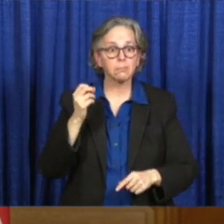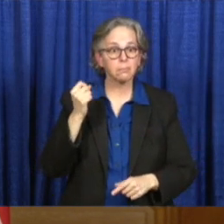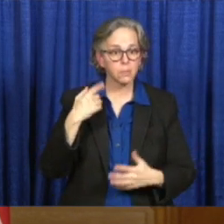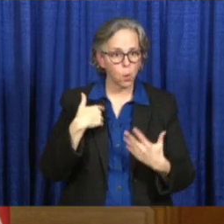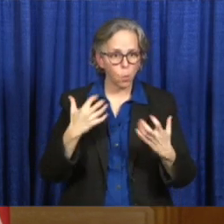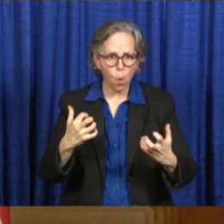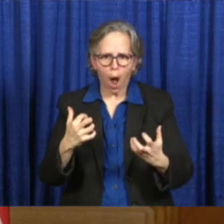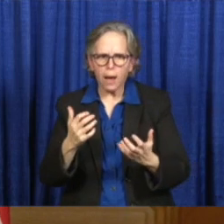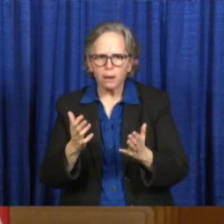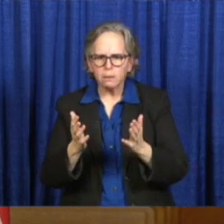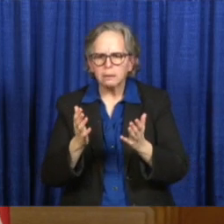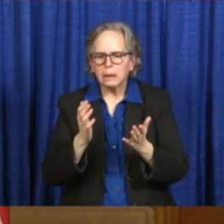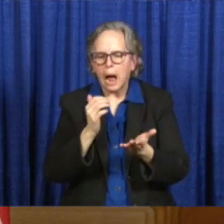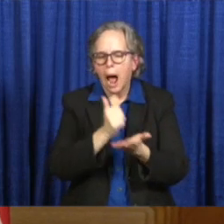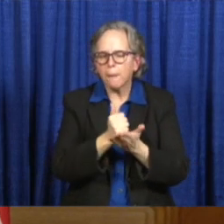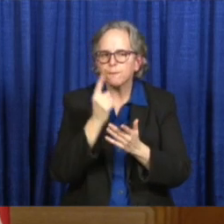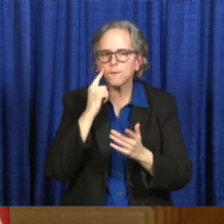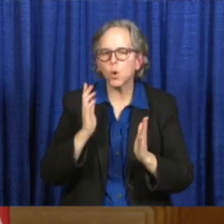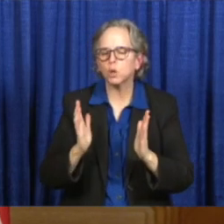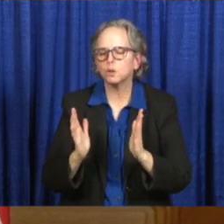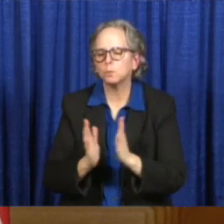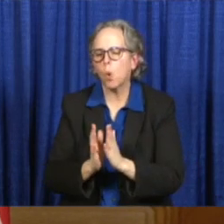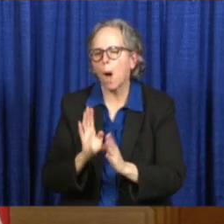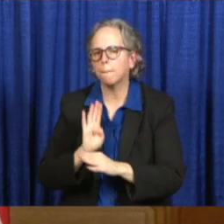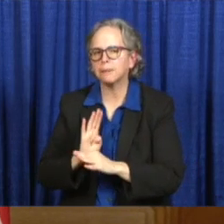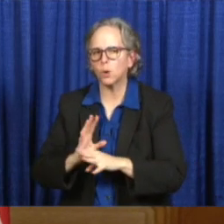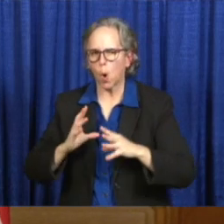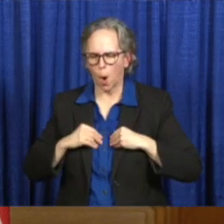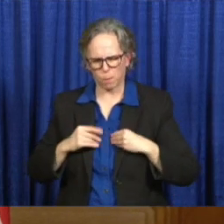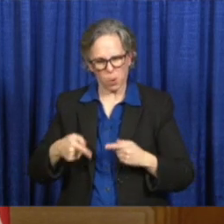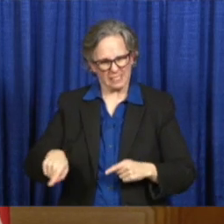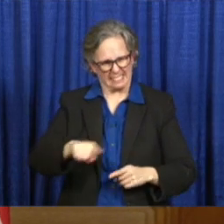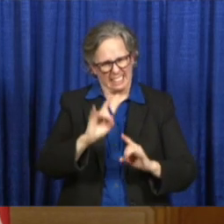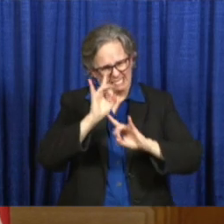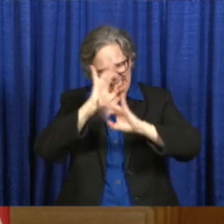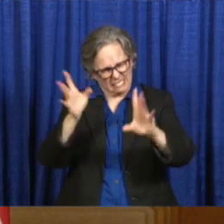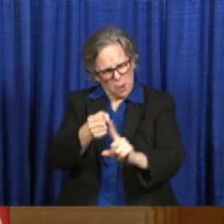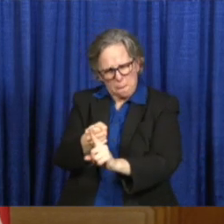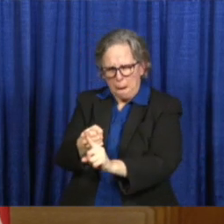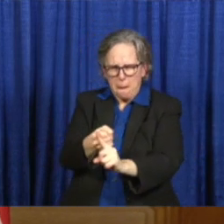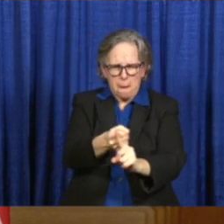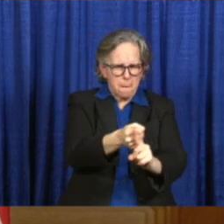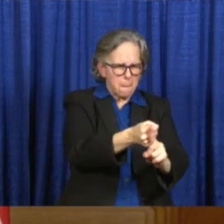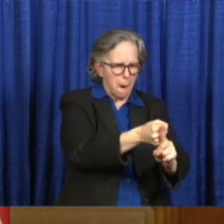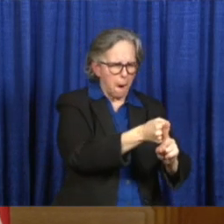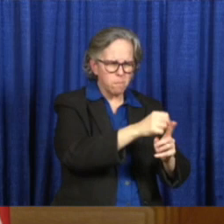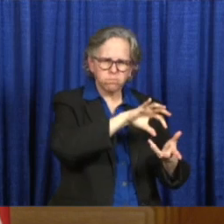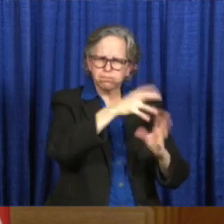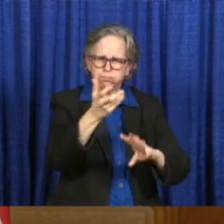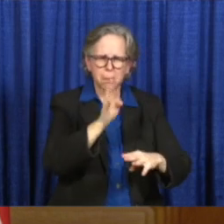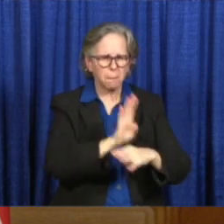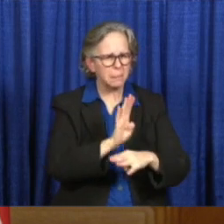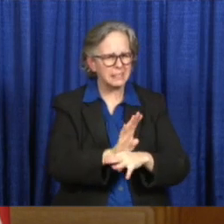and women who have been hit so hard. We know that many of them are